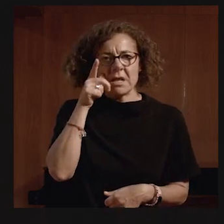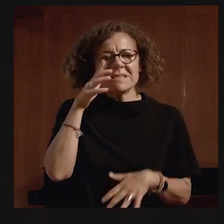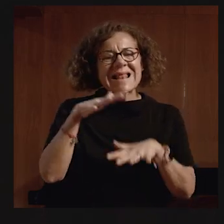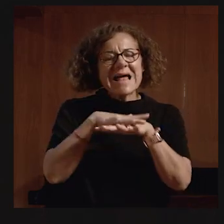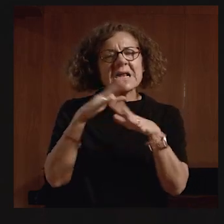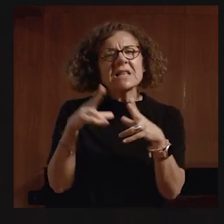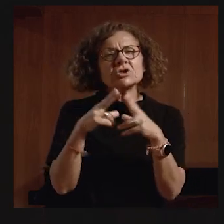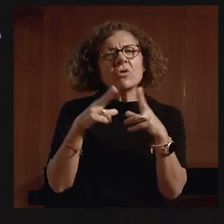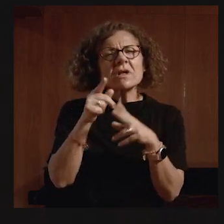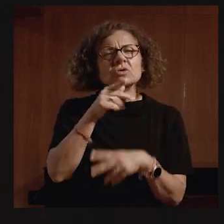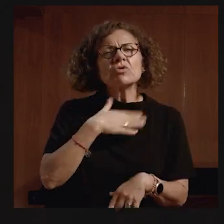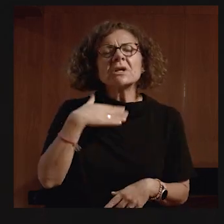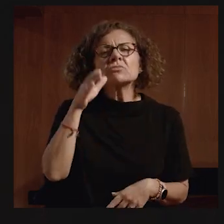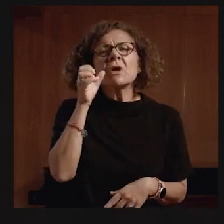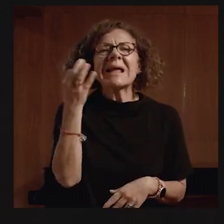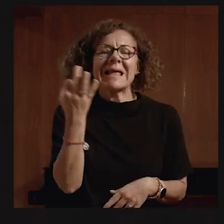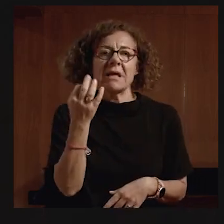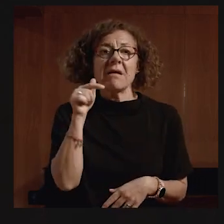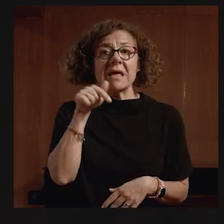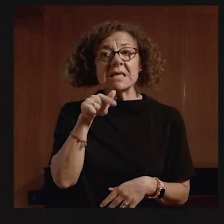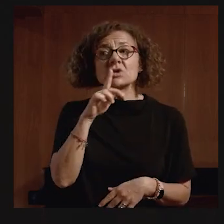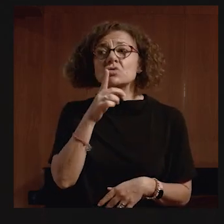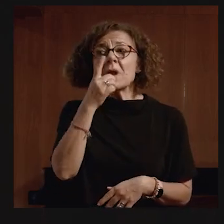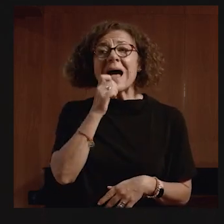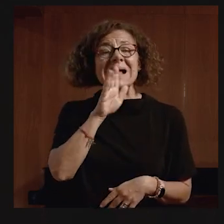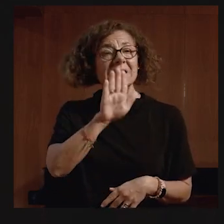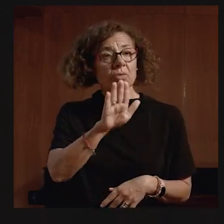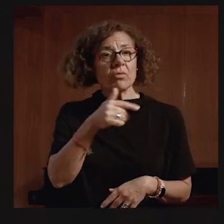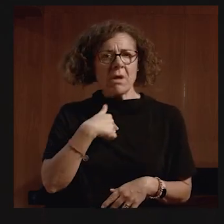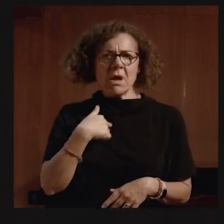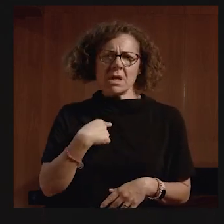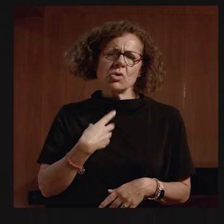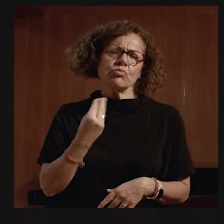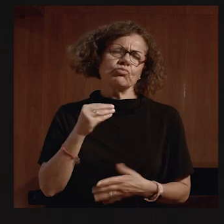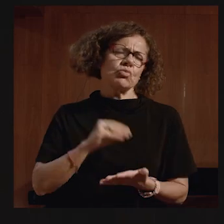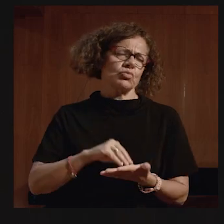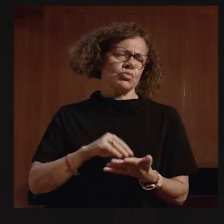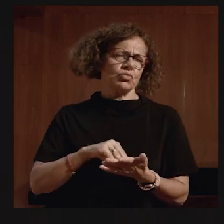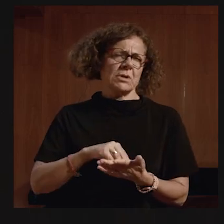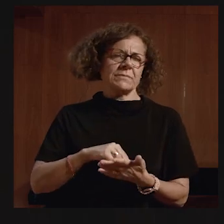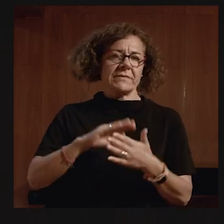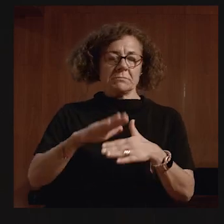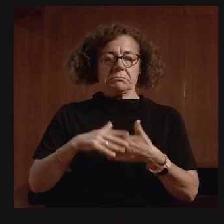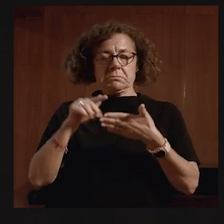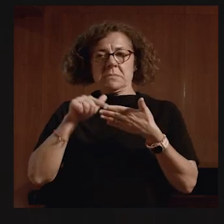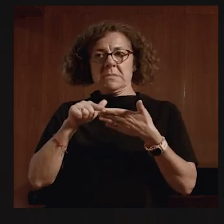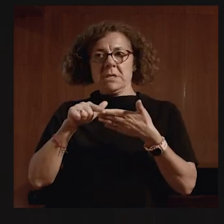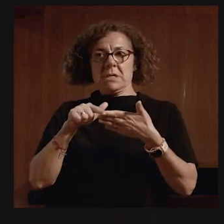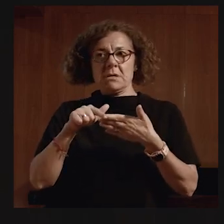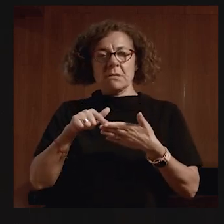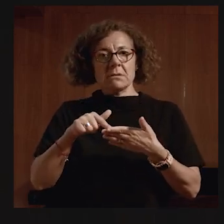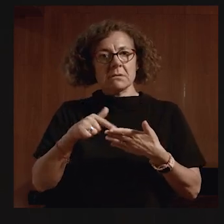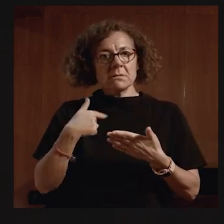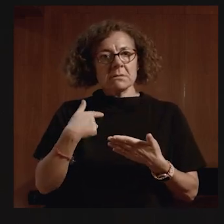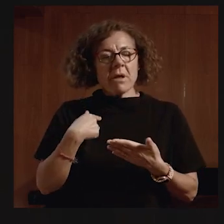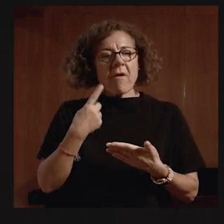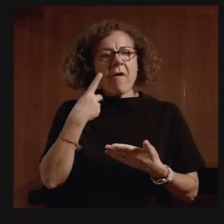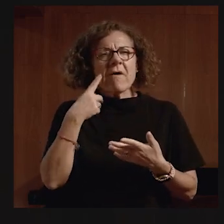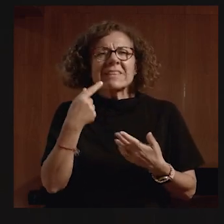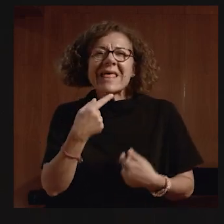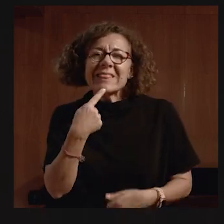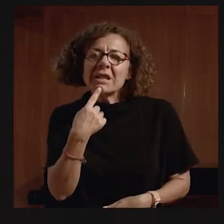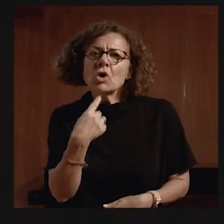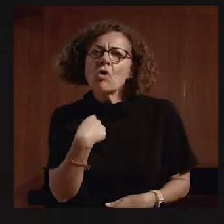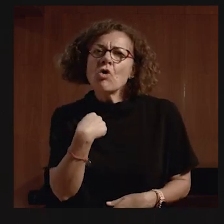is an attitude I find a lot, which is just putting stuff out because this is what you want to say, rather than really thinking about who